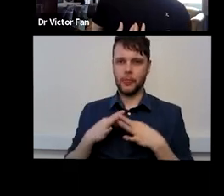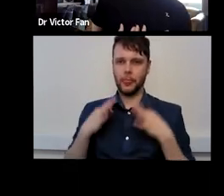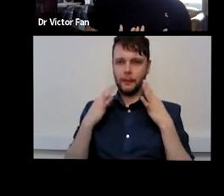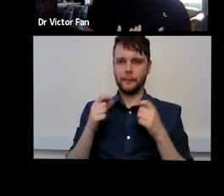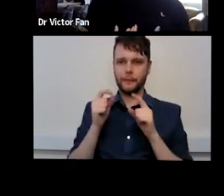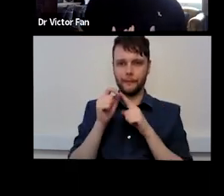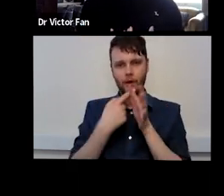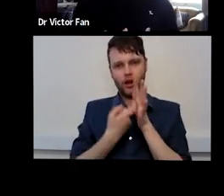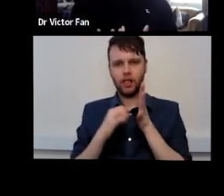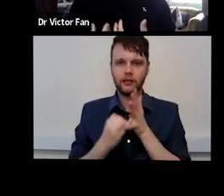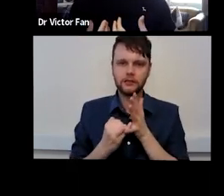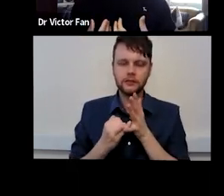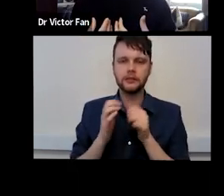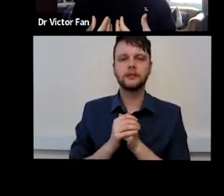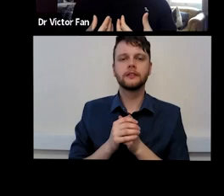our protagonist's body.